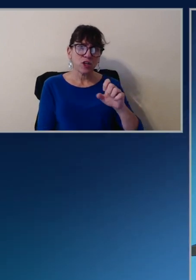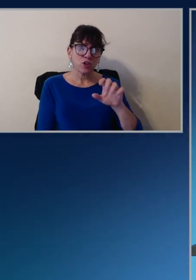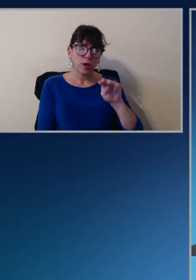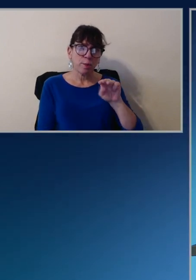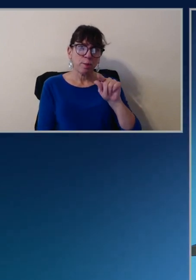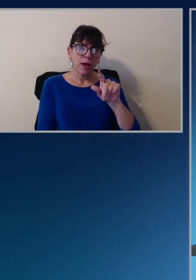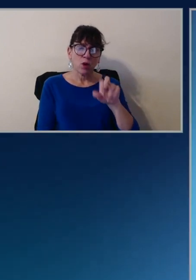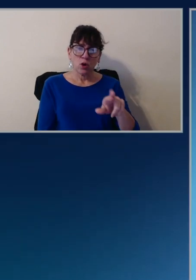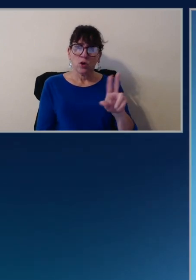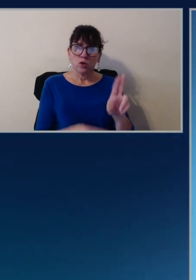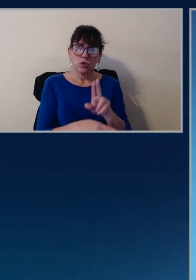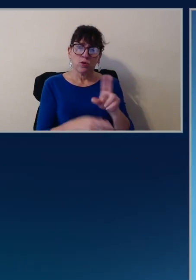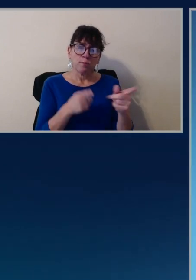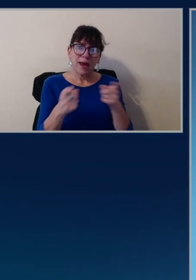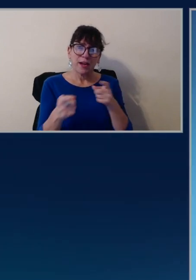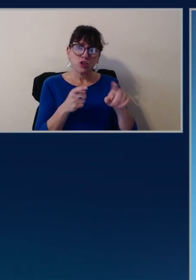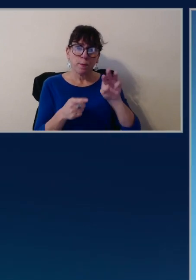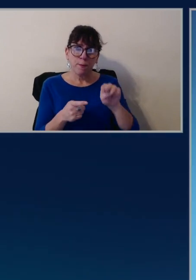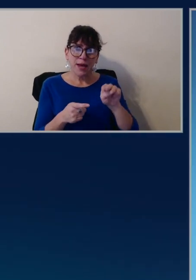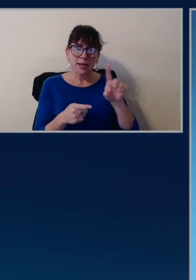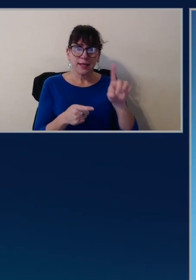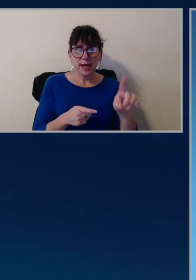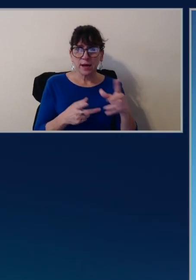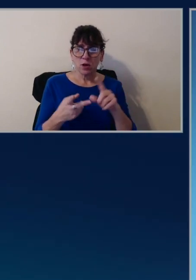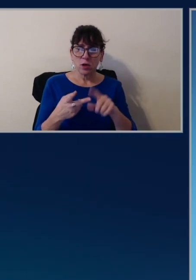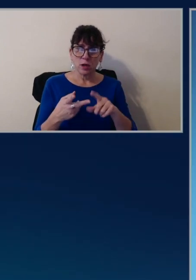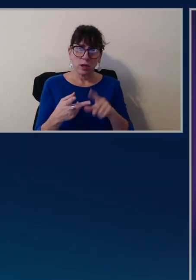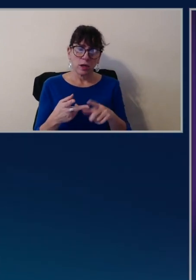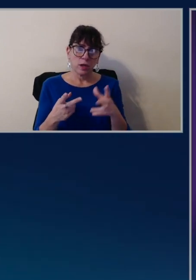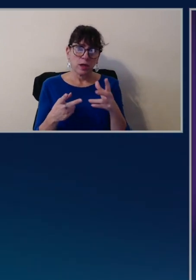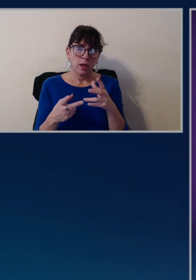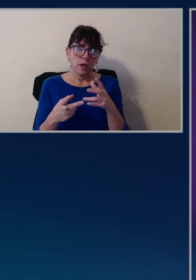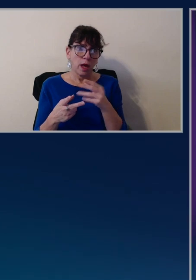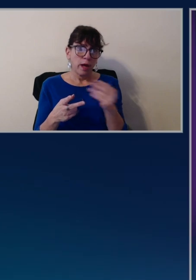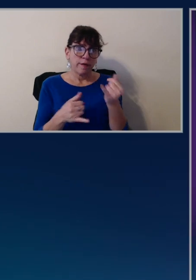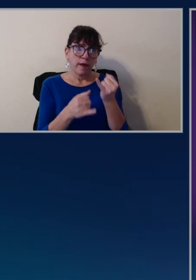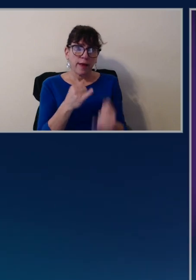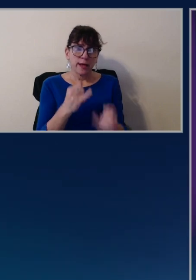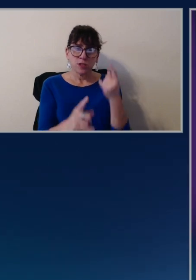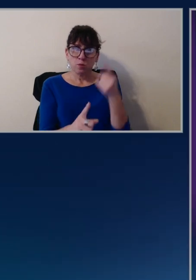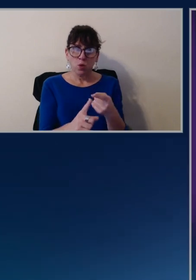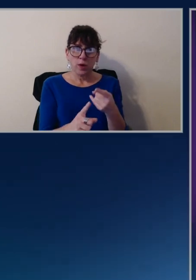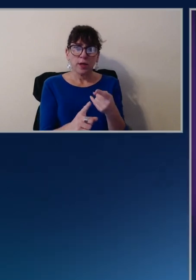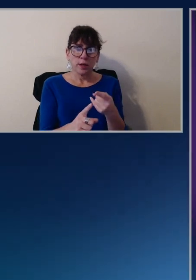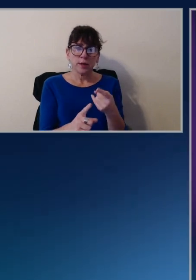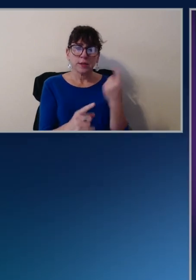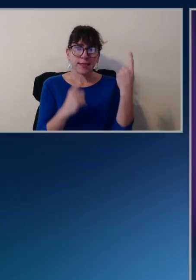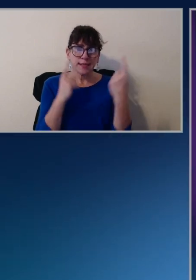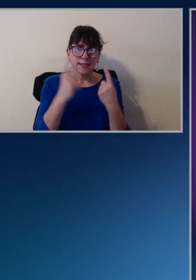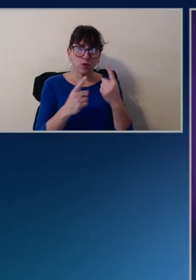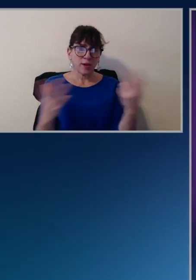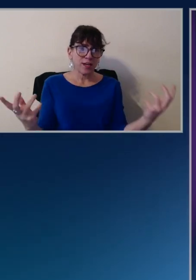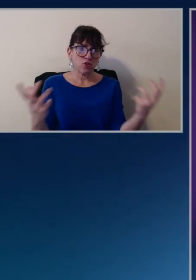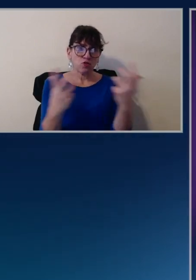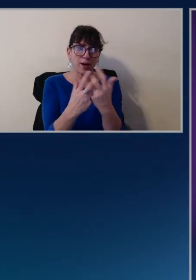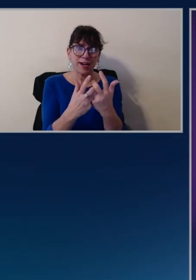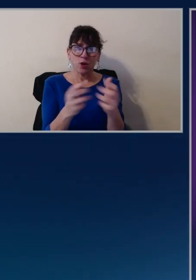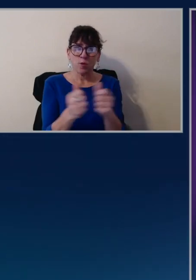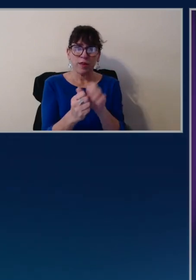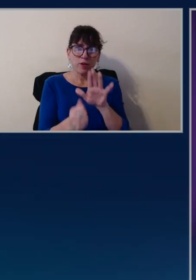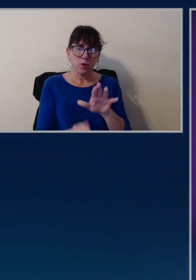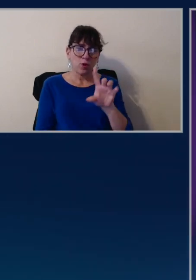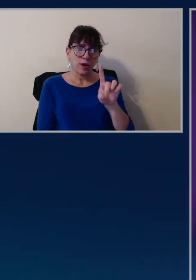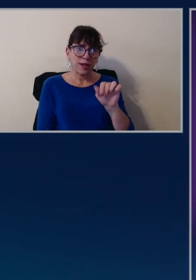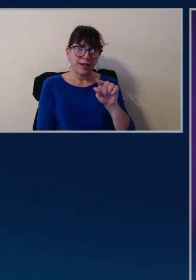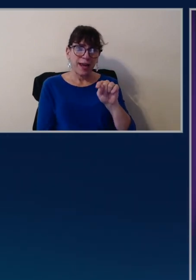everything in between. And Hyperpods. the last point is consider integrating this with your data lake.